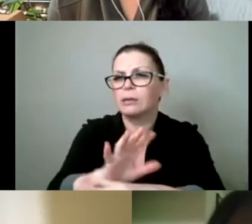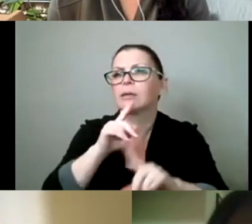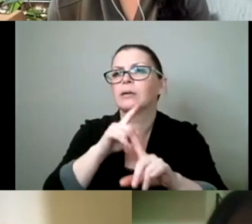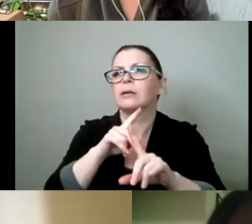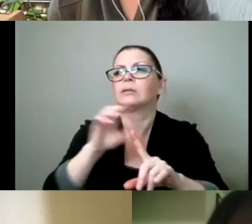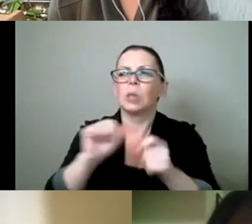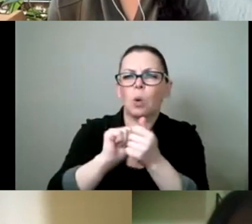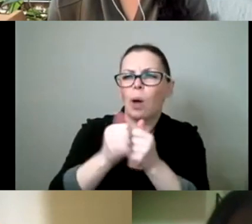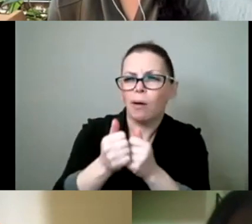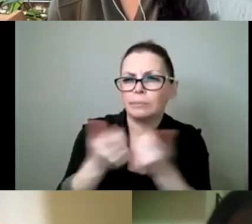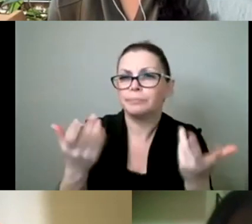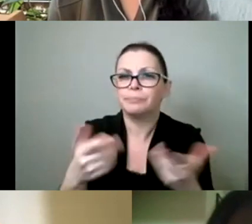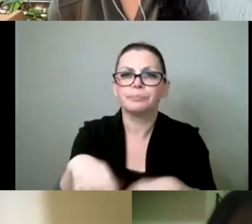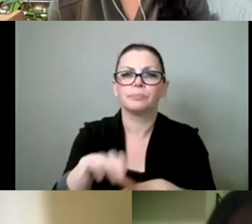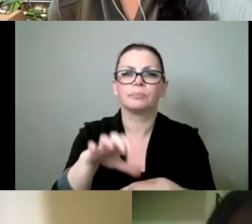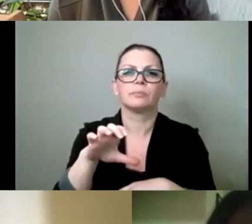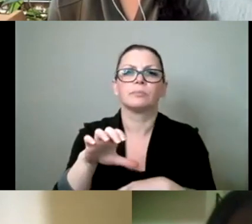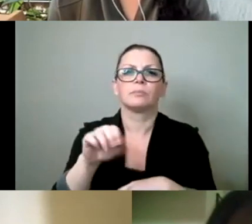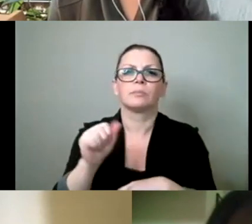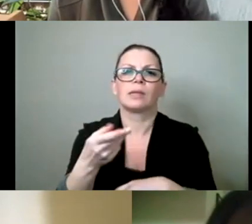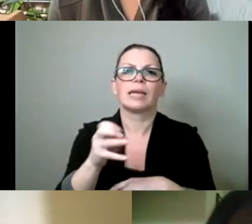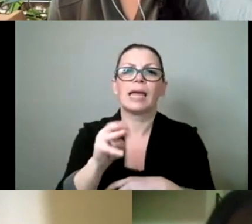what are your thoughts on that?